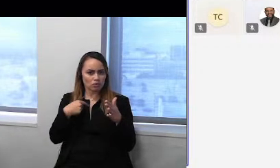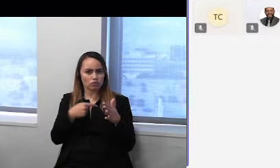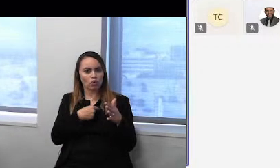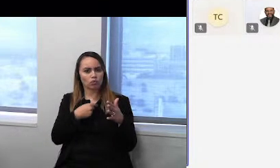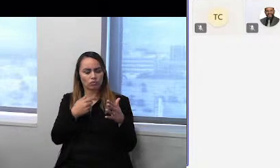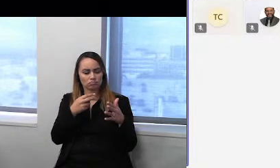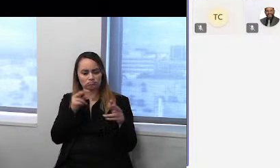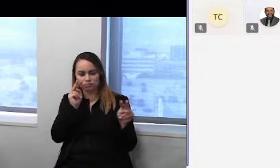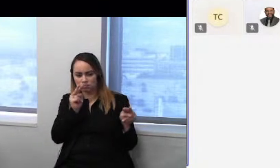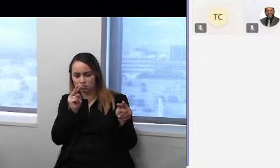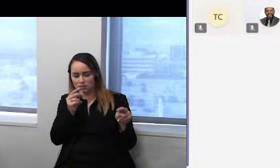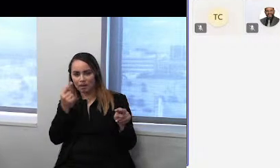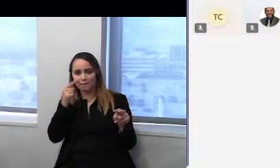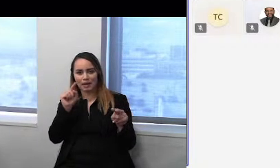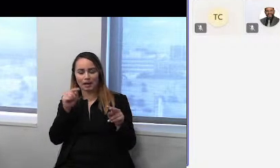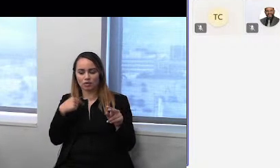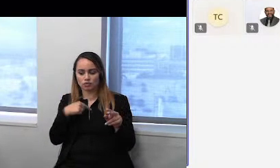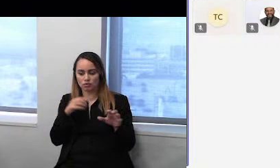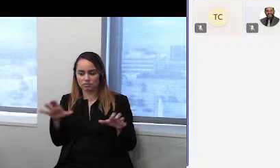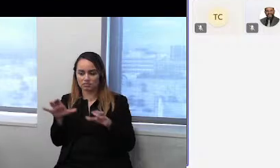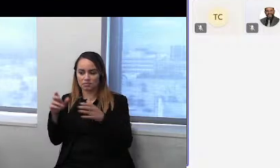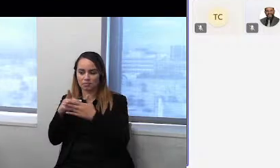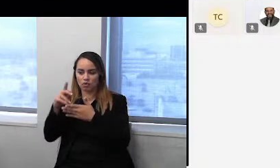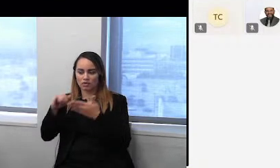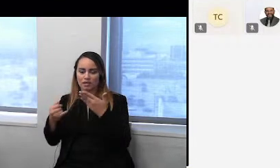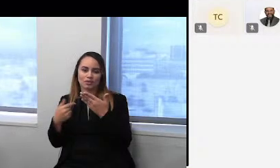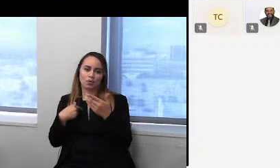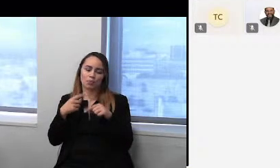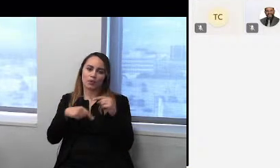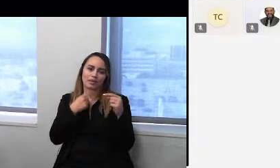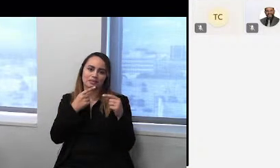It all depends, project by project.